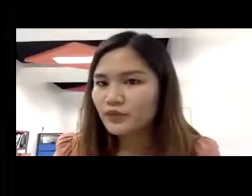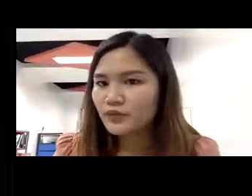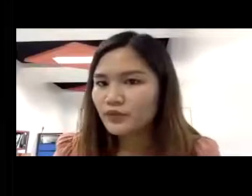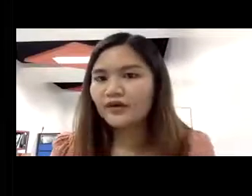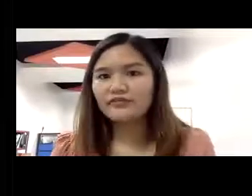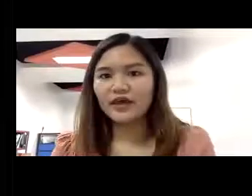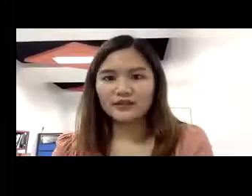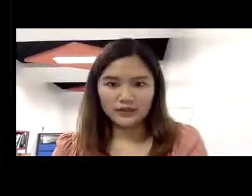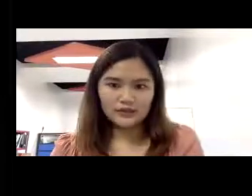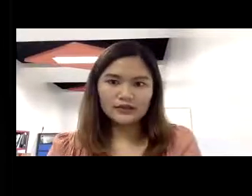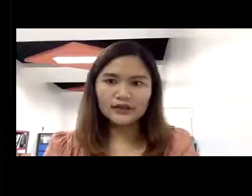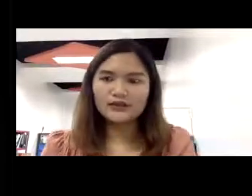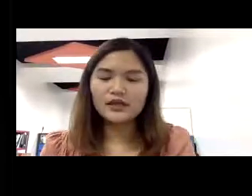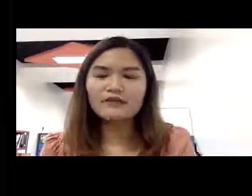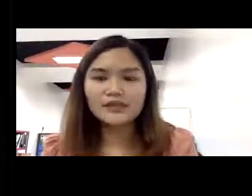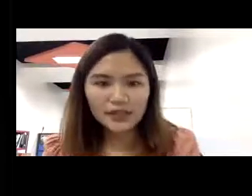code